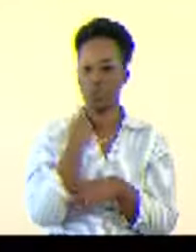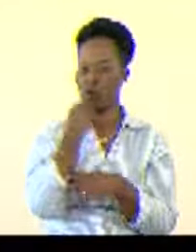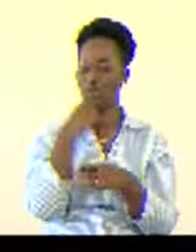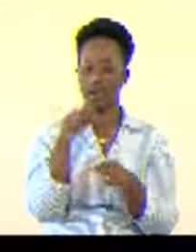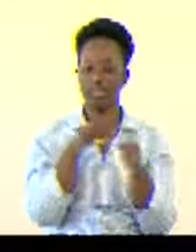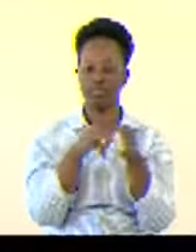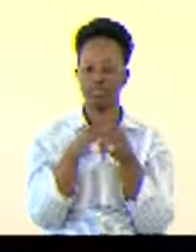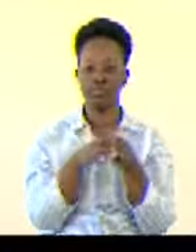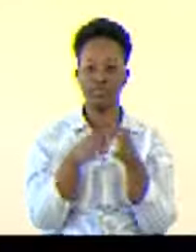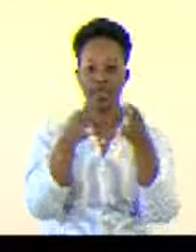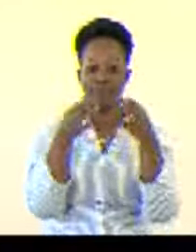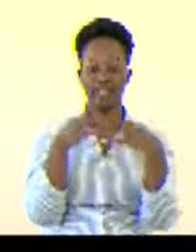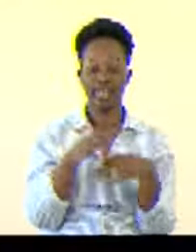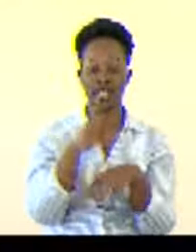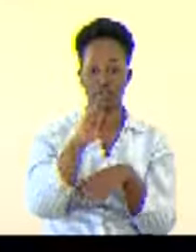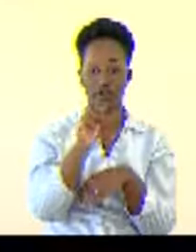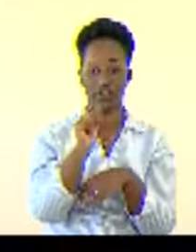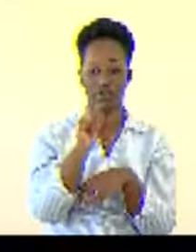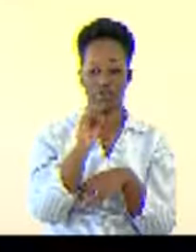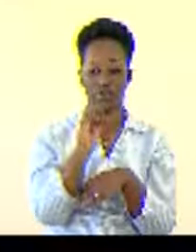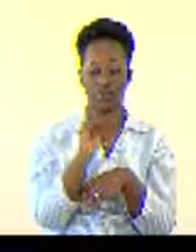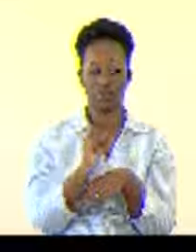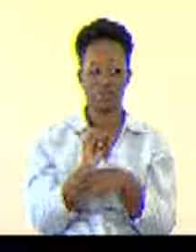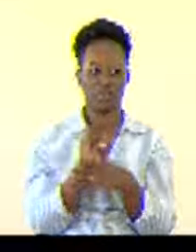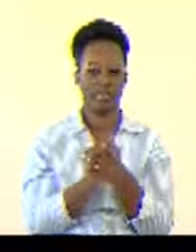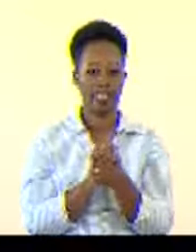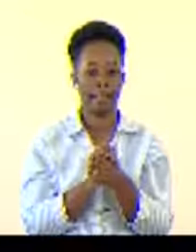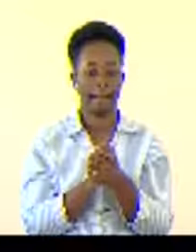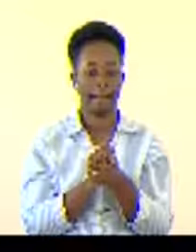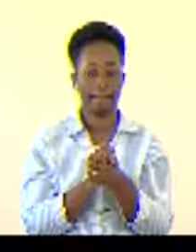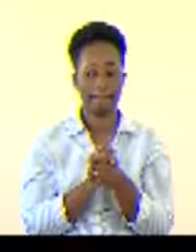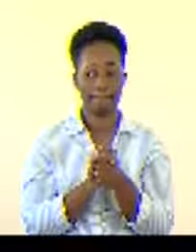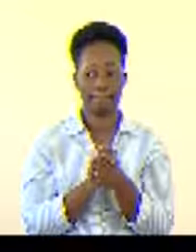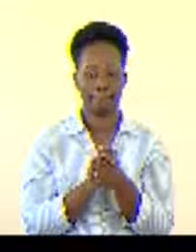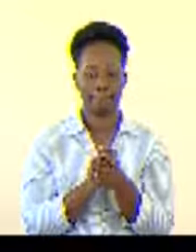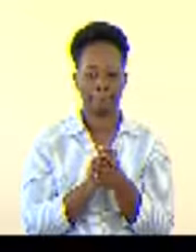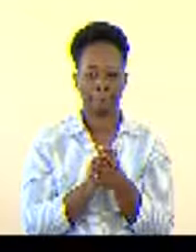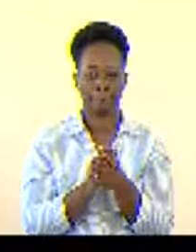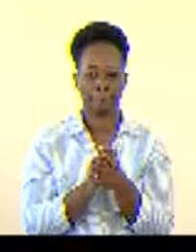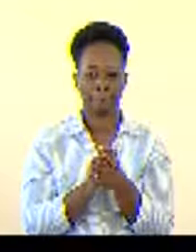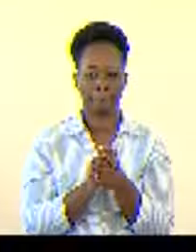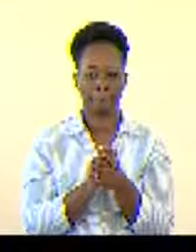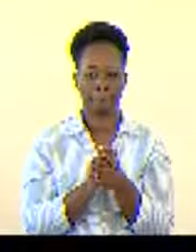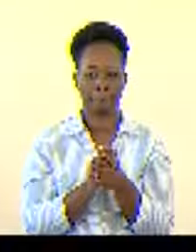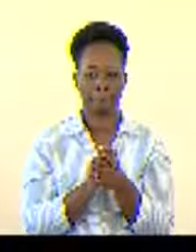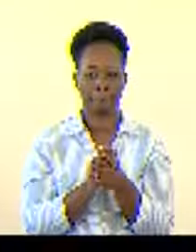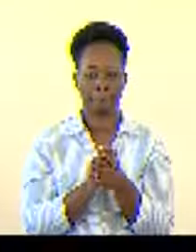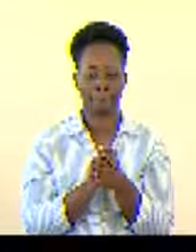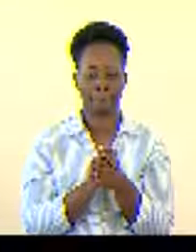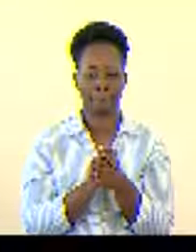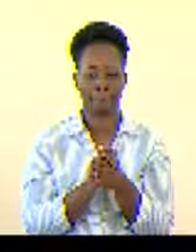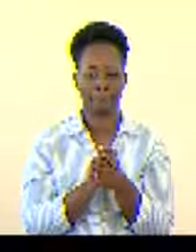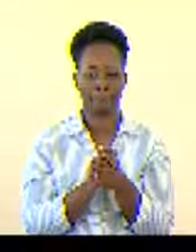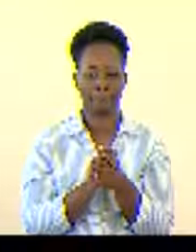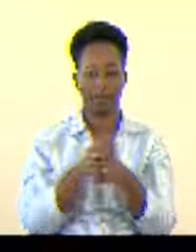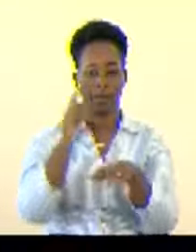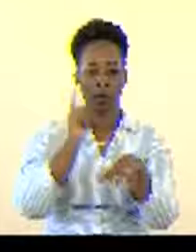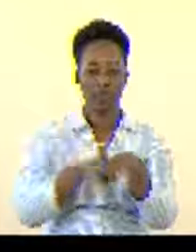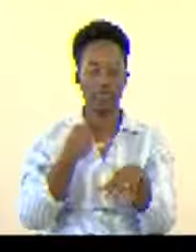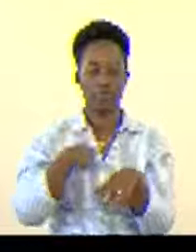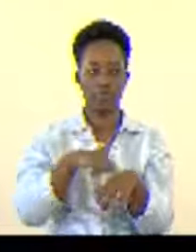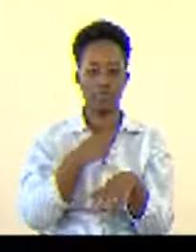So, a financial ratio, a financial ratio, when we talk about